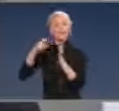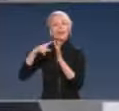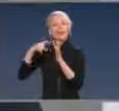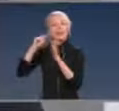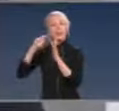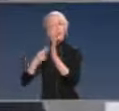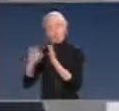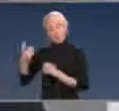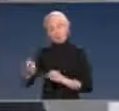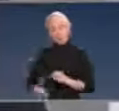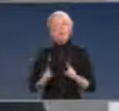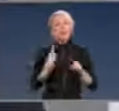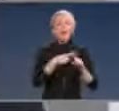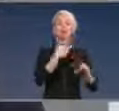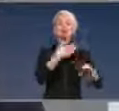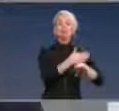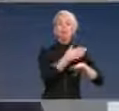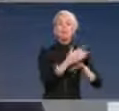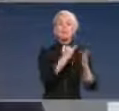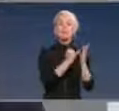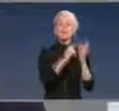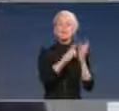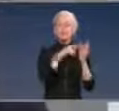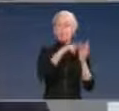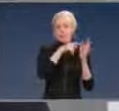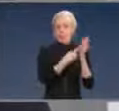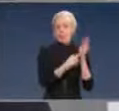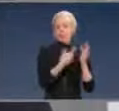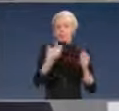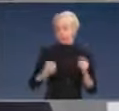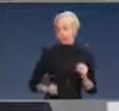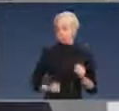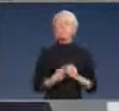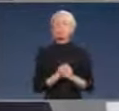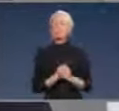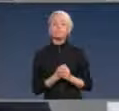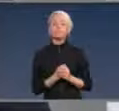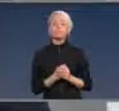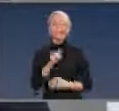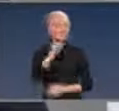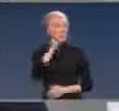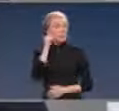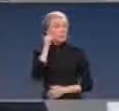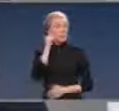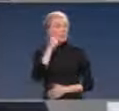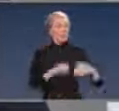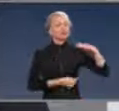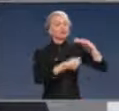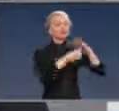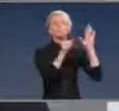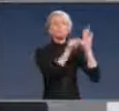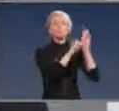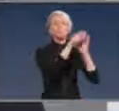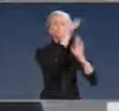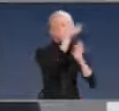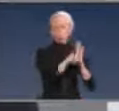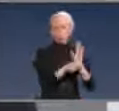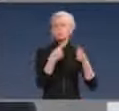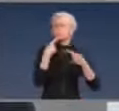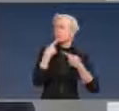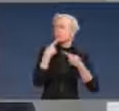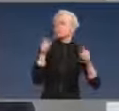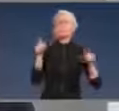economic statement that was released yesterday, and the Treasurer will be speaking to at the National Press Club very shortly. Those measures have